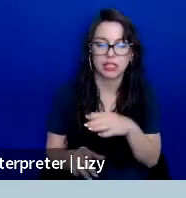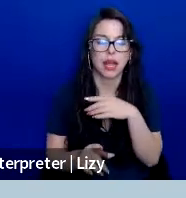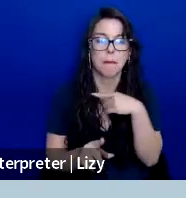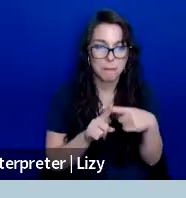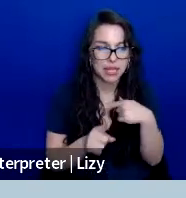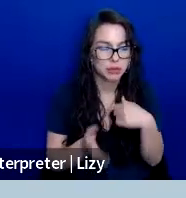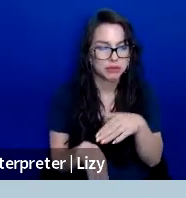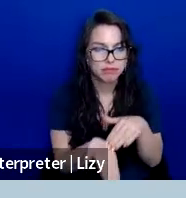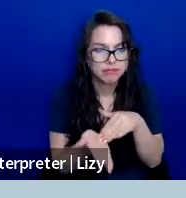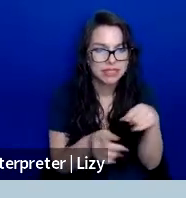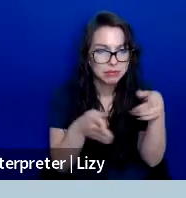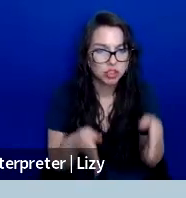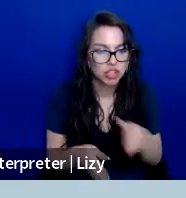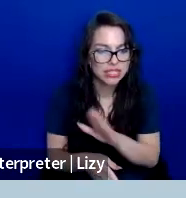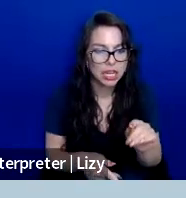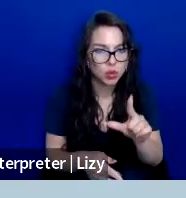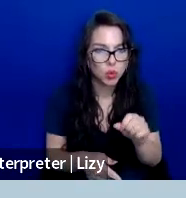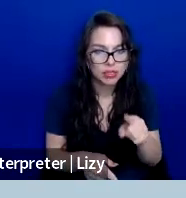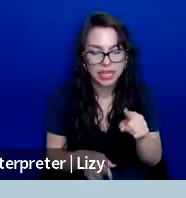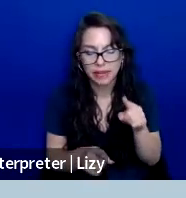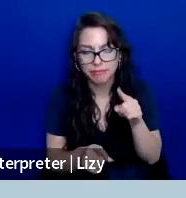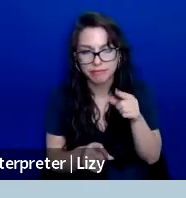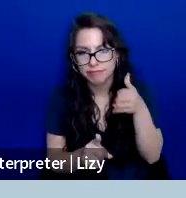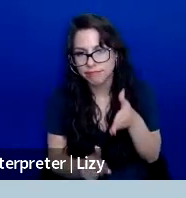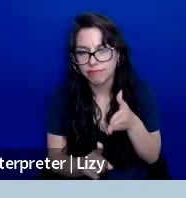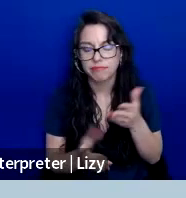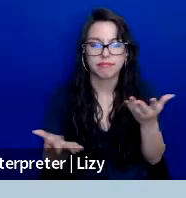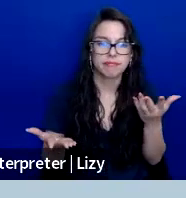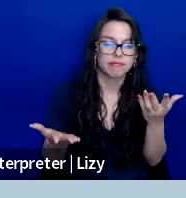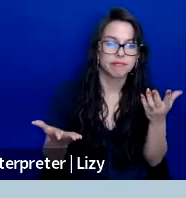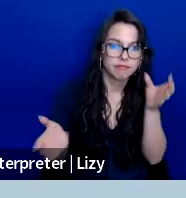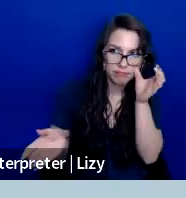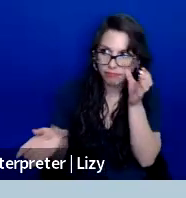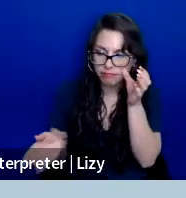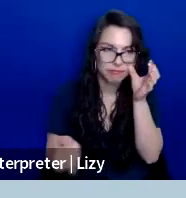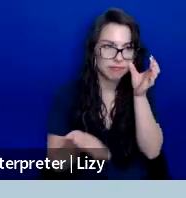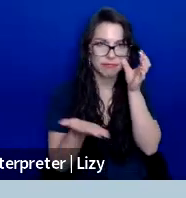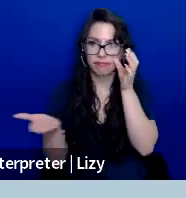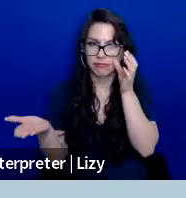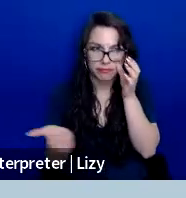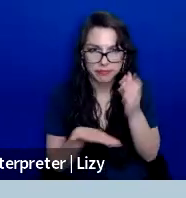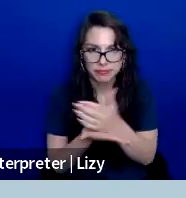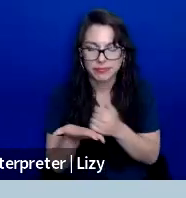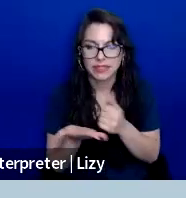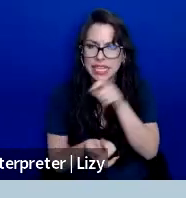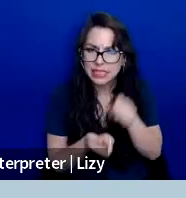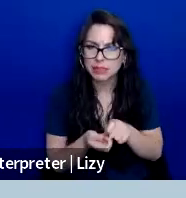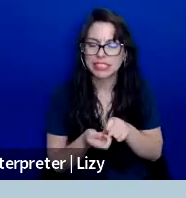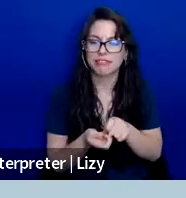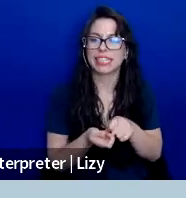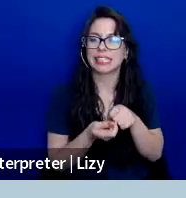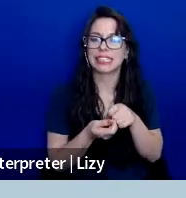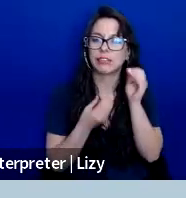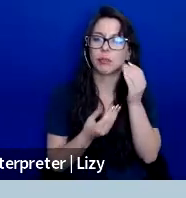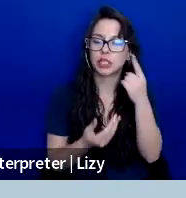in the tools that they are using. So it's very, very specific to education. And we've